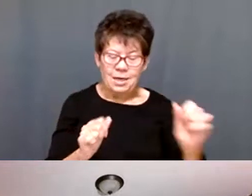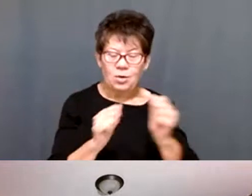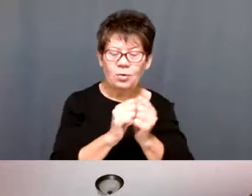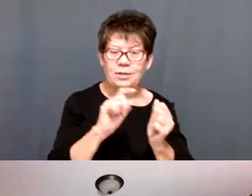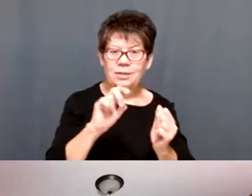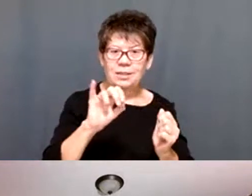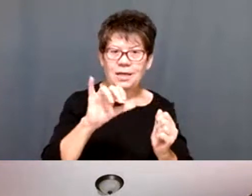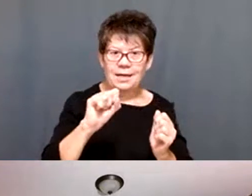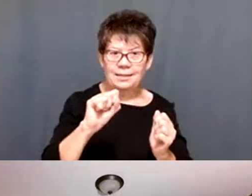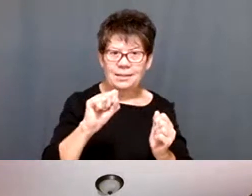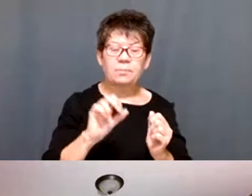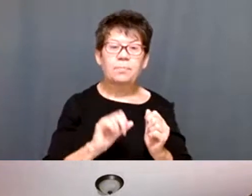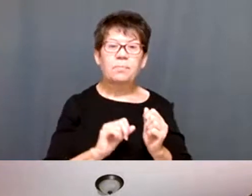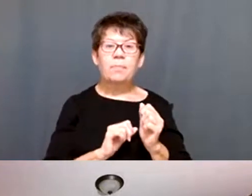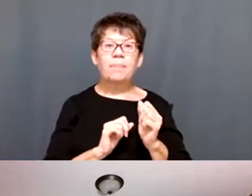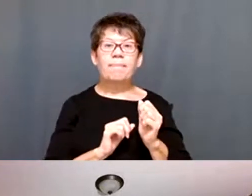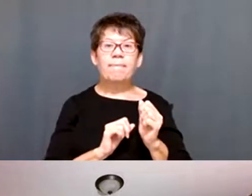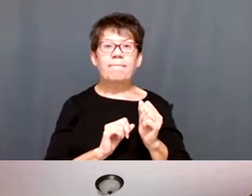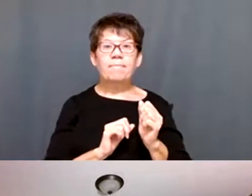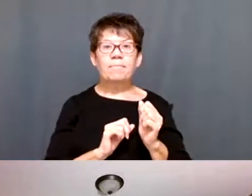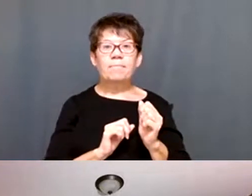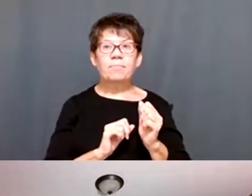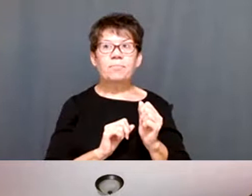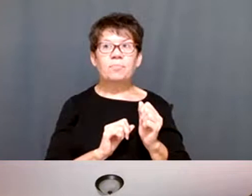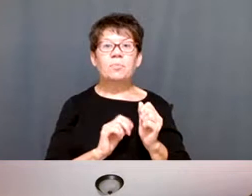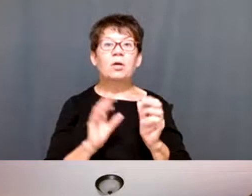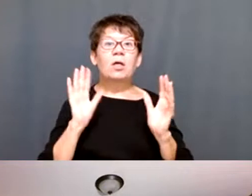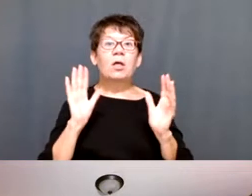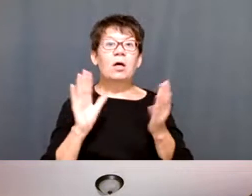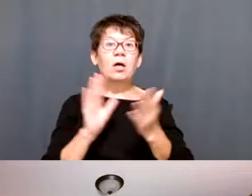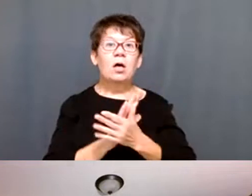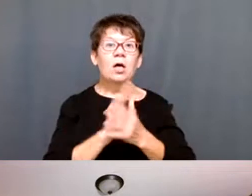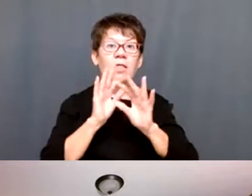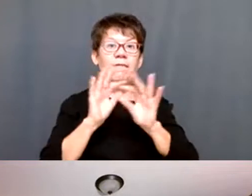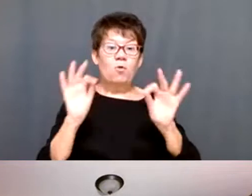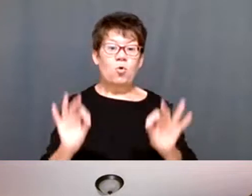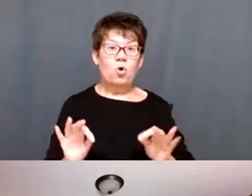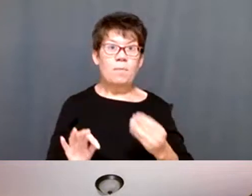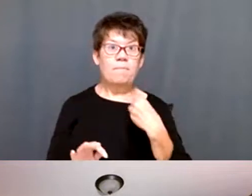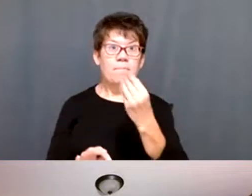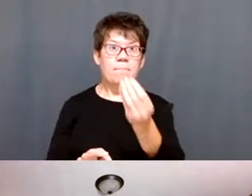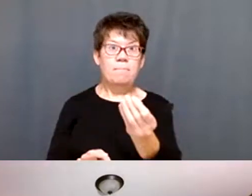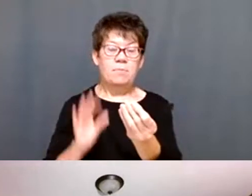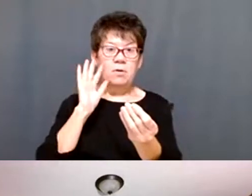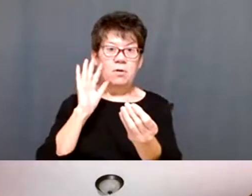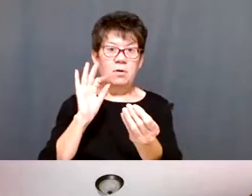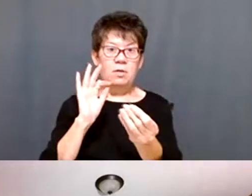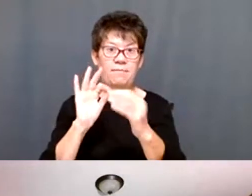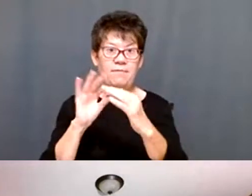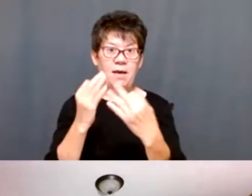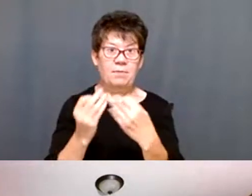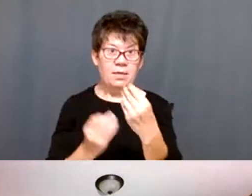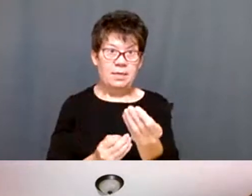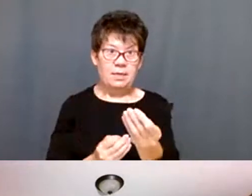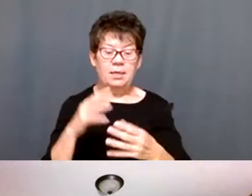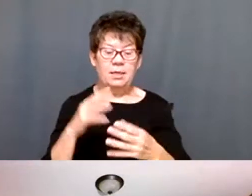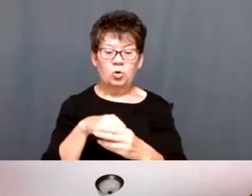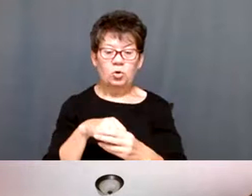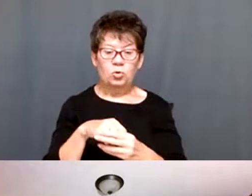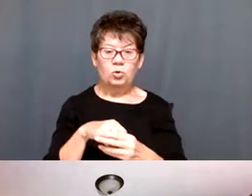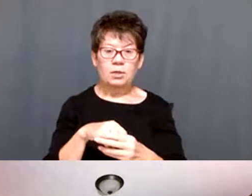TEIS. The decision form that will be presented to families at that decision meeting includes a last option that says, I need